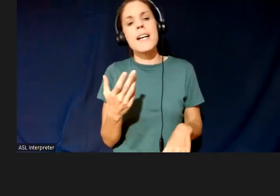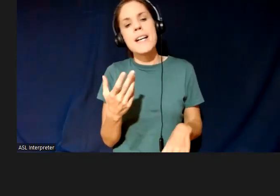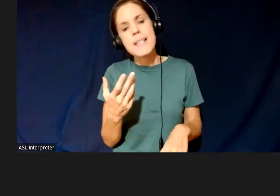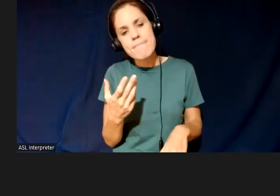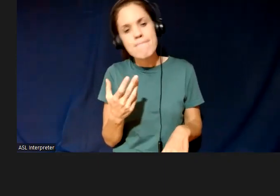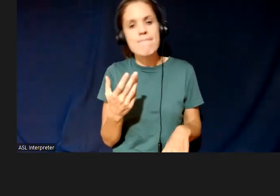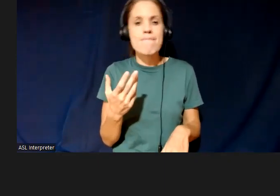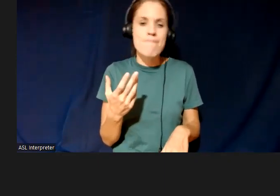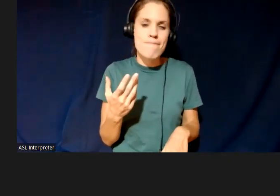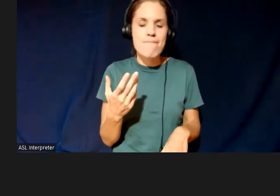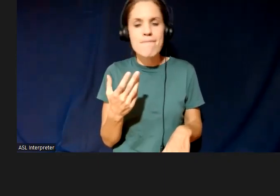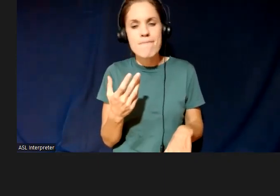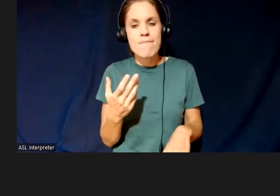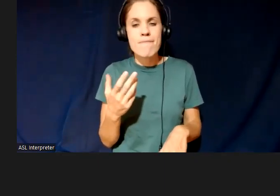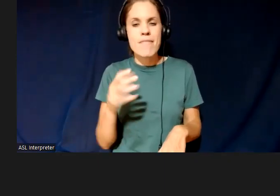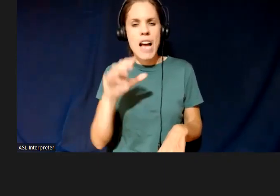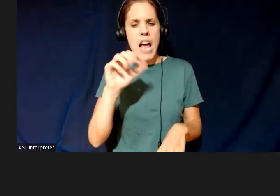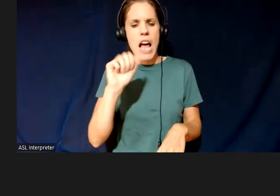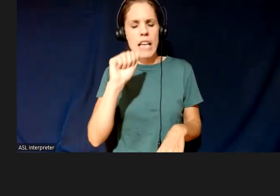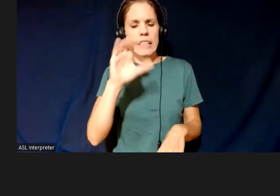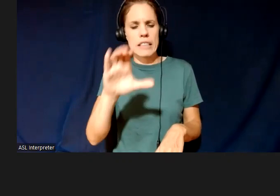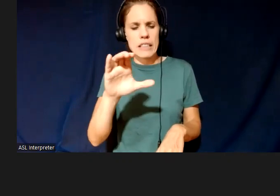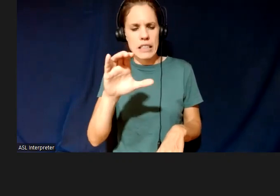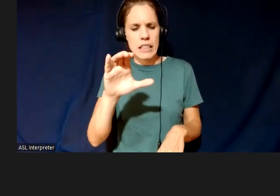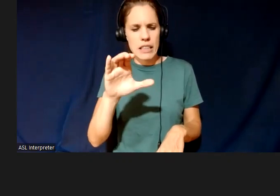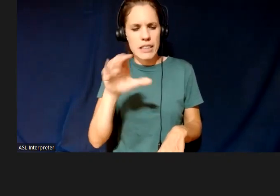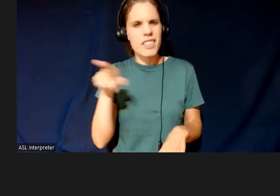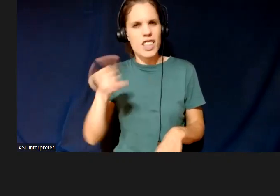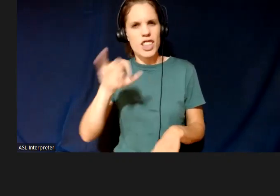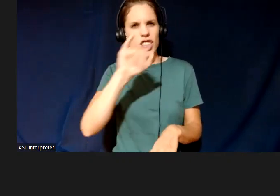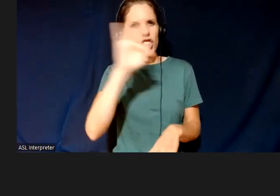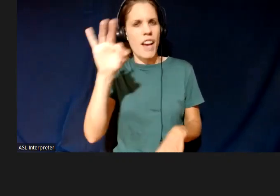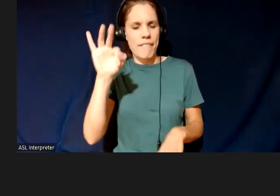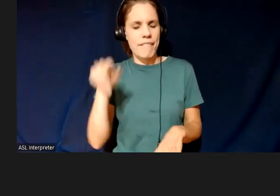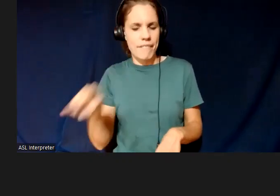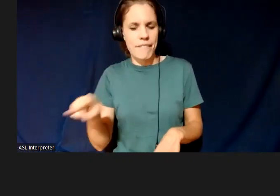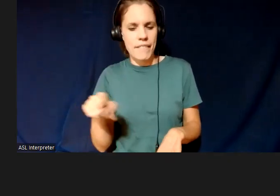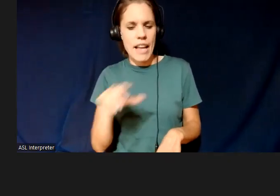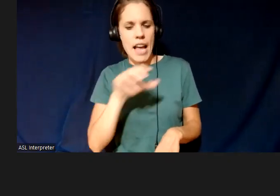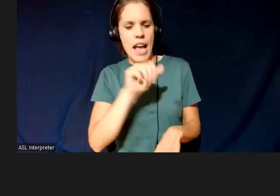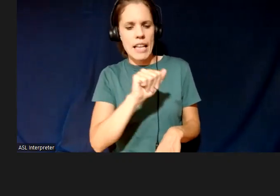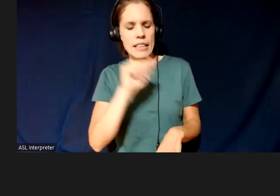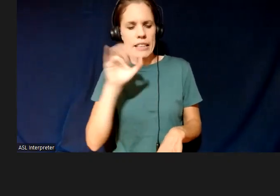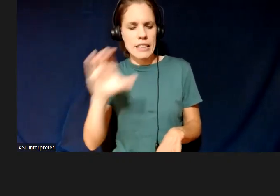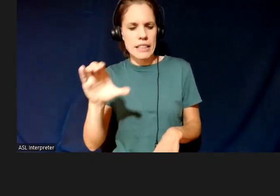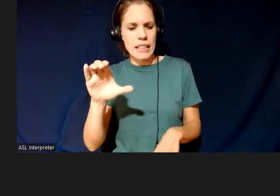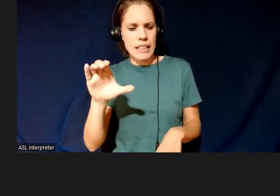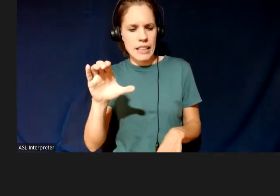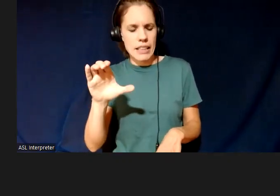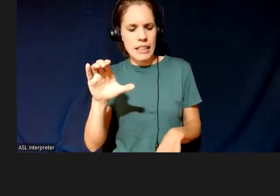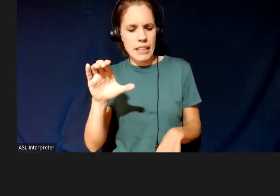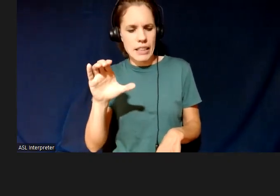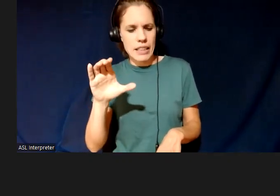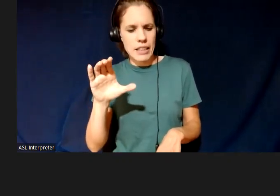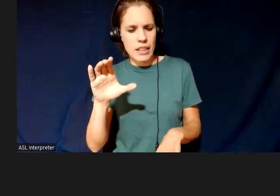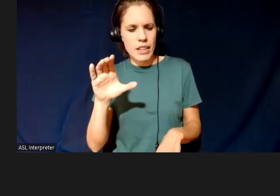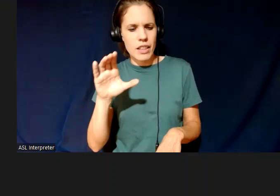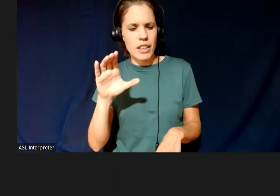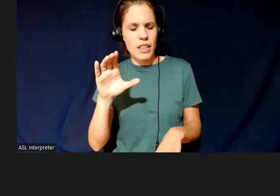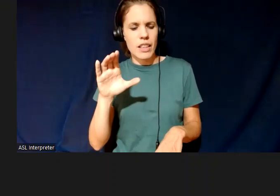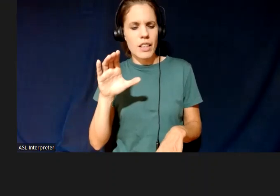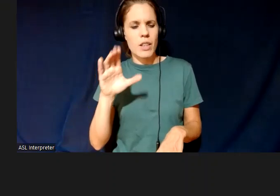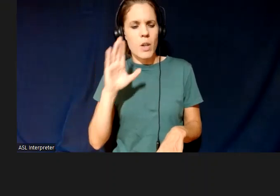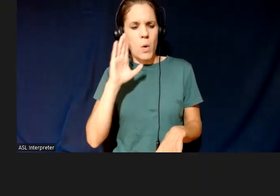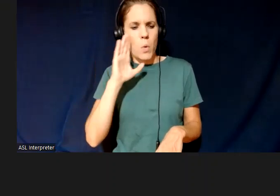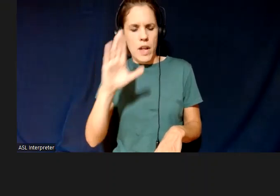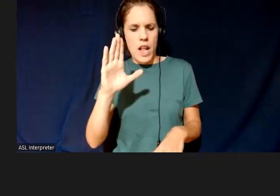so AC will be playing out. This is Jeff Burgett saying AC will be playing out against the actual changing climate going